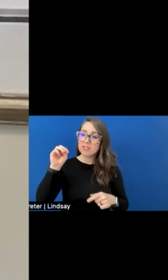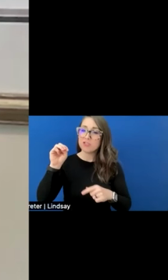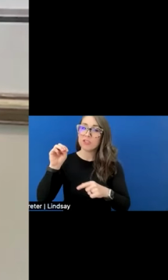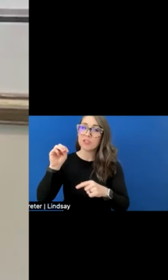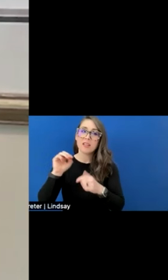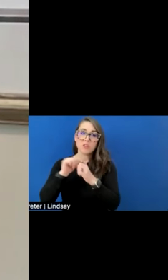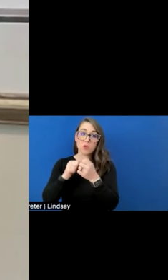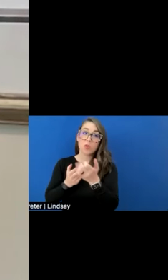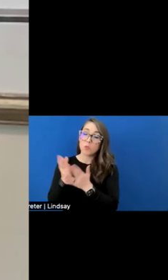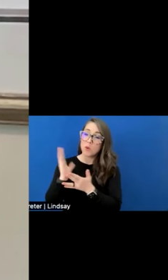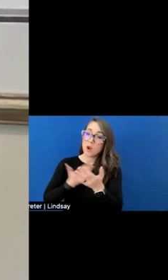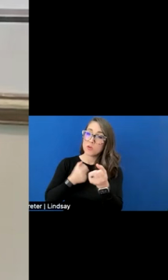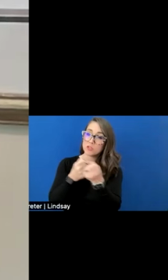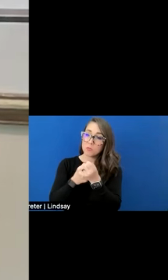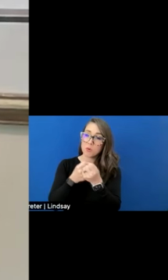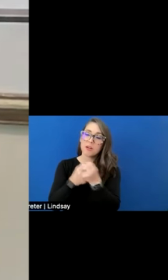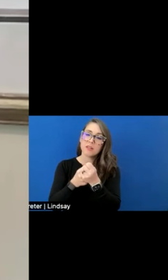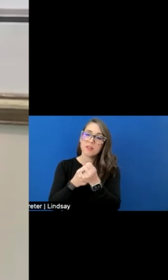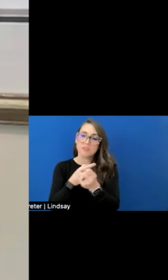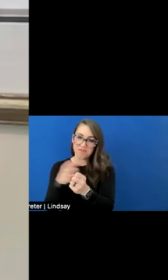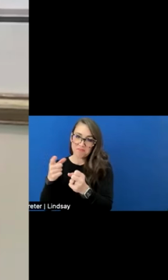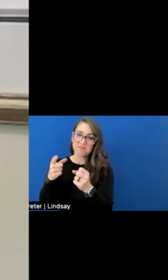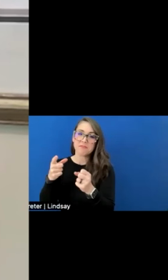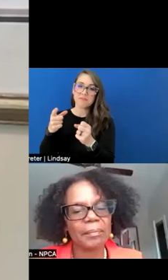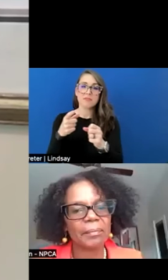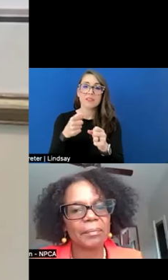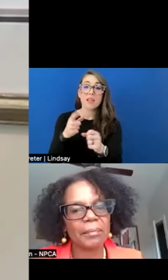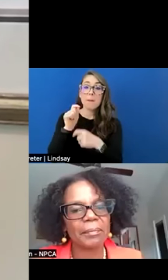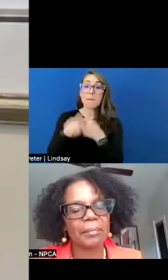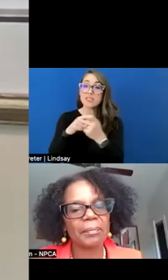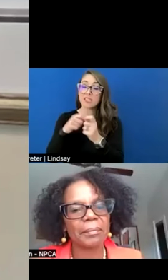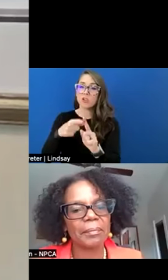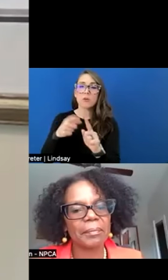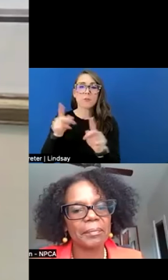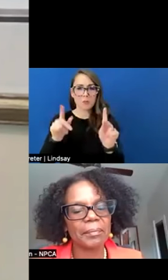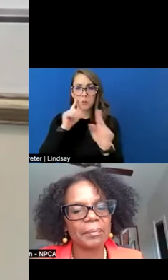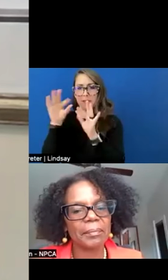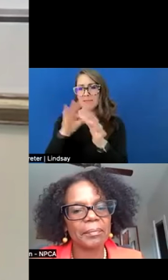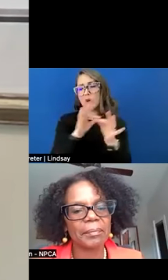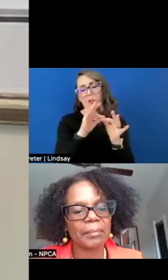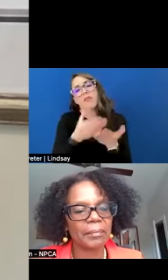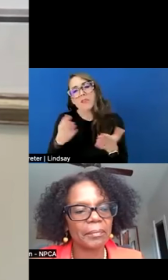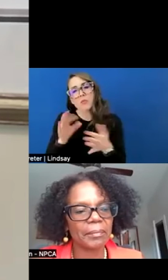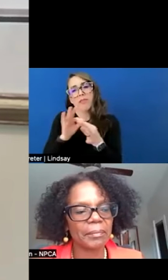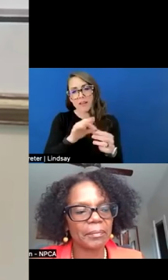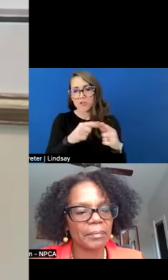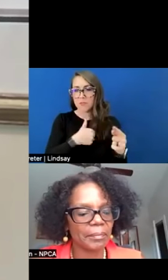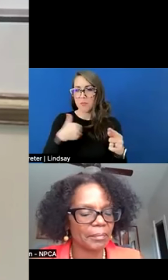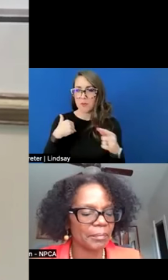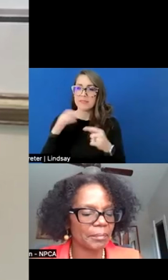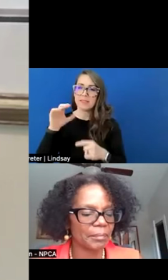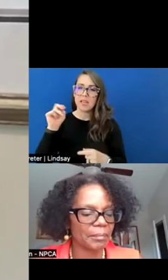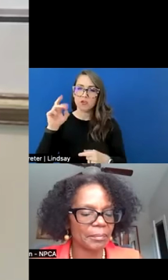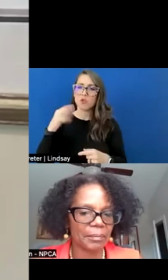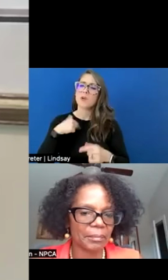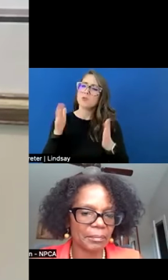healthcare initiatives in Malaysia, in particular, those related to breast cancer. We are a small group that is motivated by our enduring